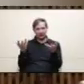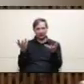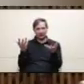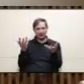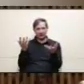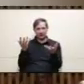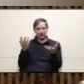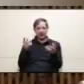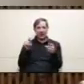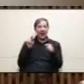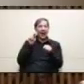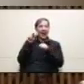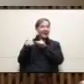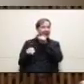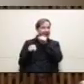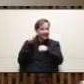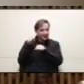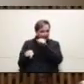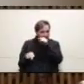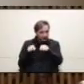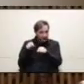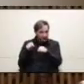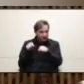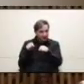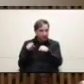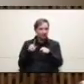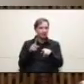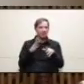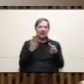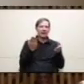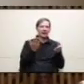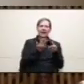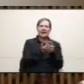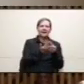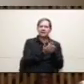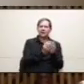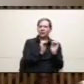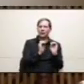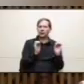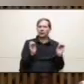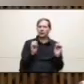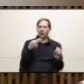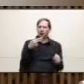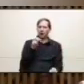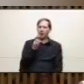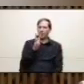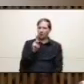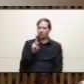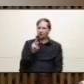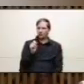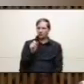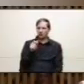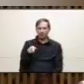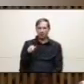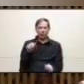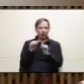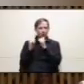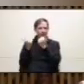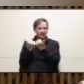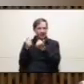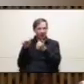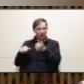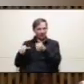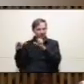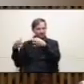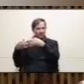there are allegations, there must be a case number because the Hawks are the authorities of government. They're not just as an open body